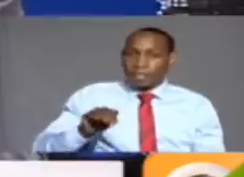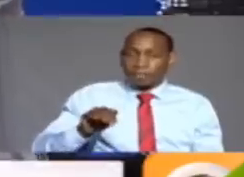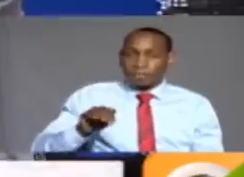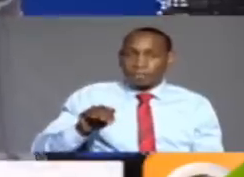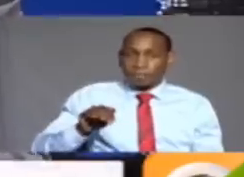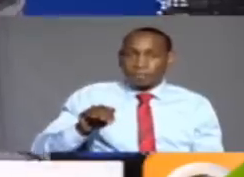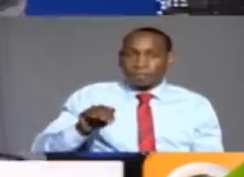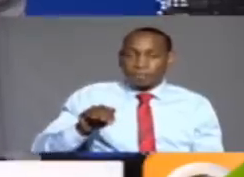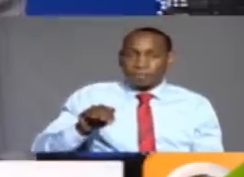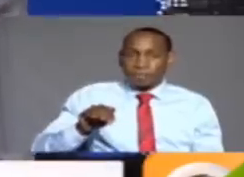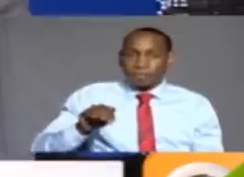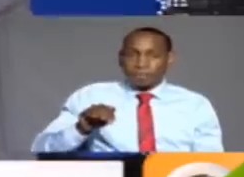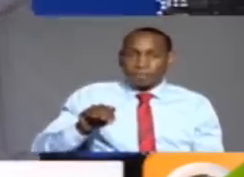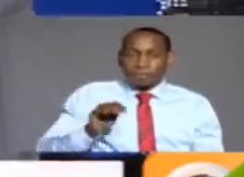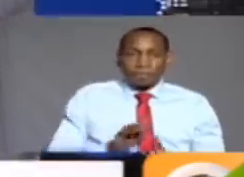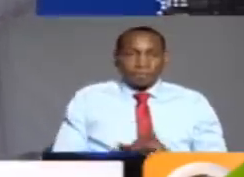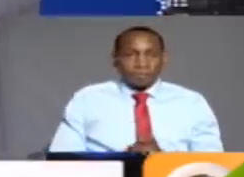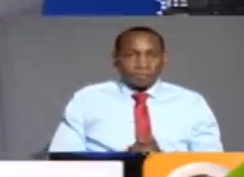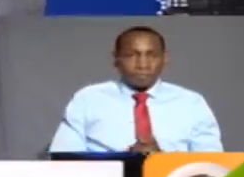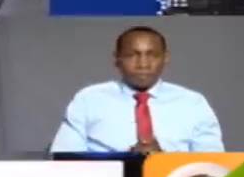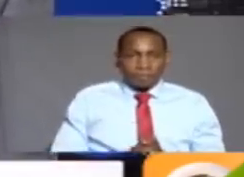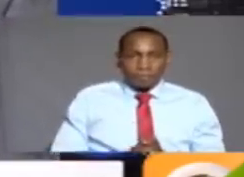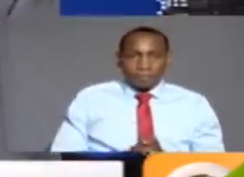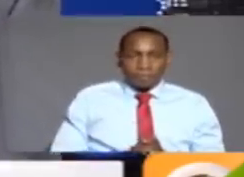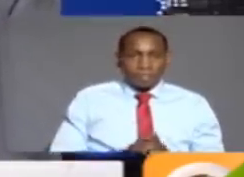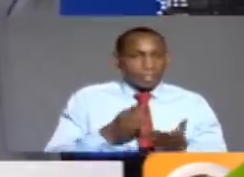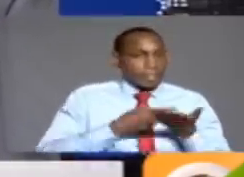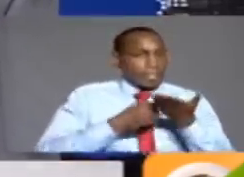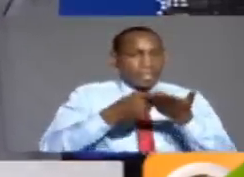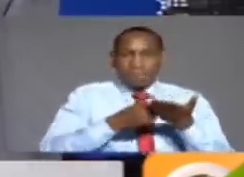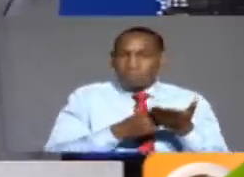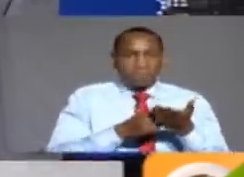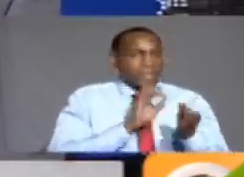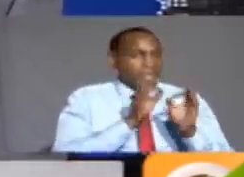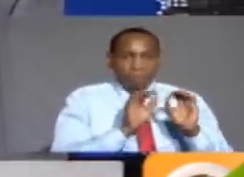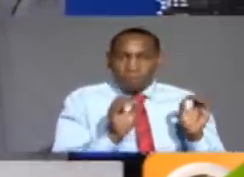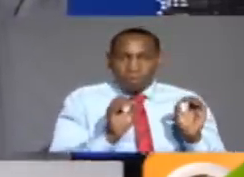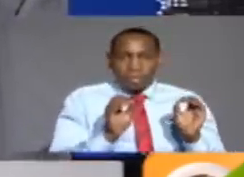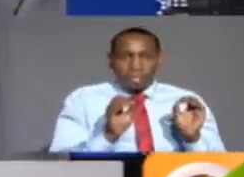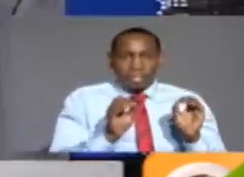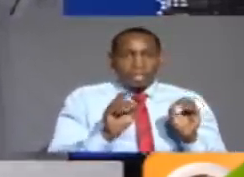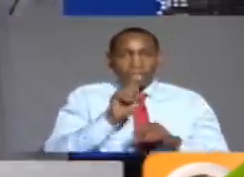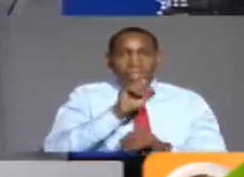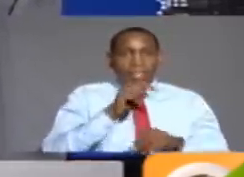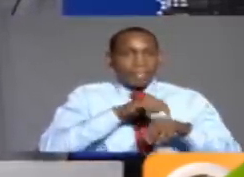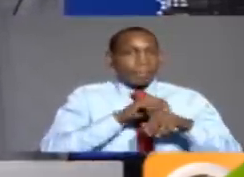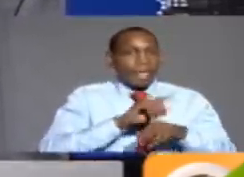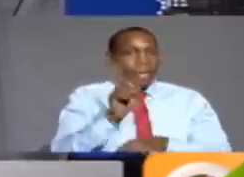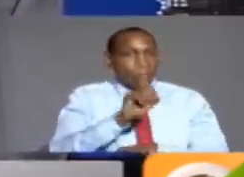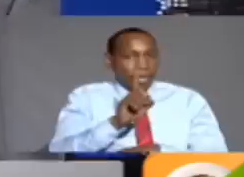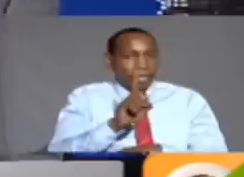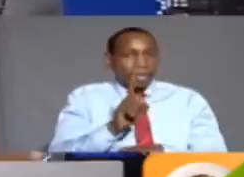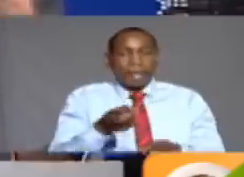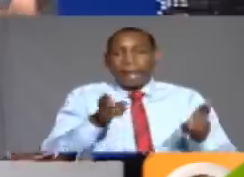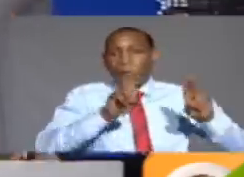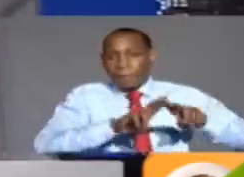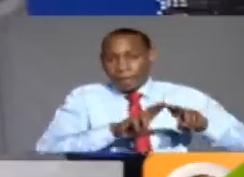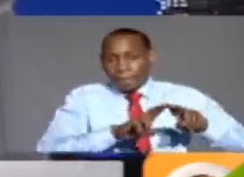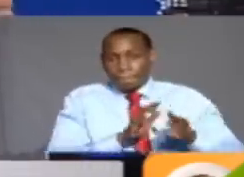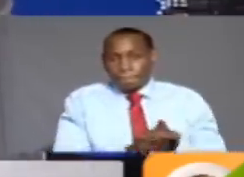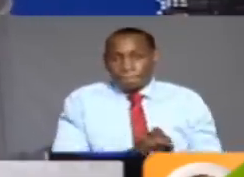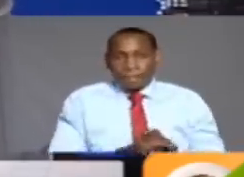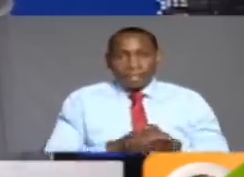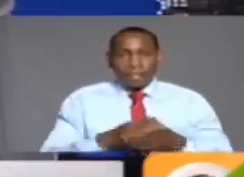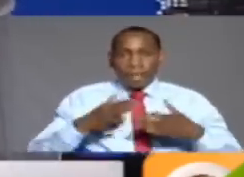that will be there. And they believe now it's not a question of whether. They believe it's a question of when. When that is going to happen. Who and believes?